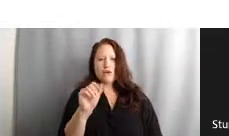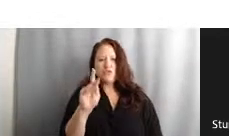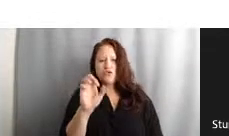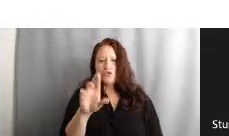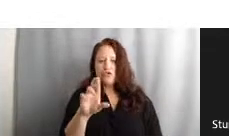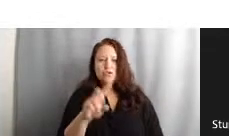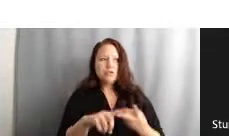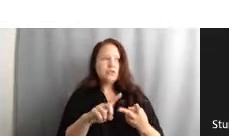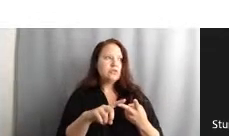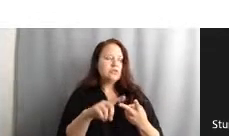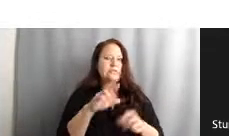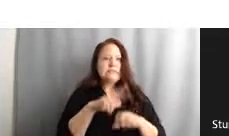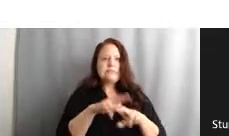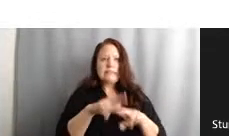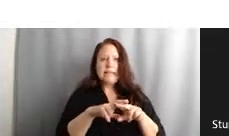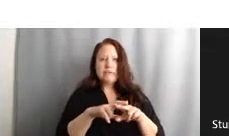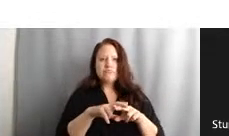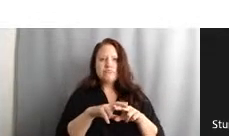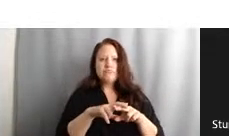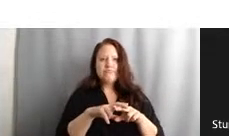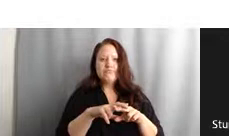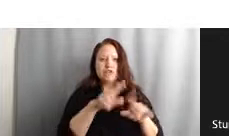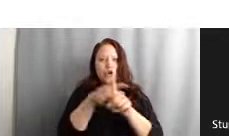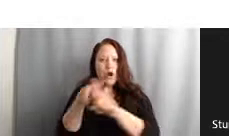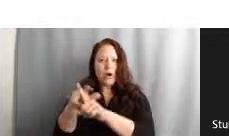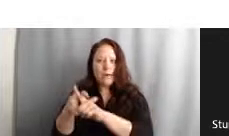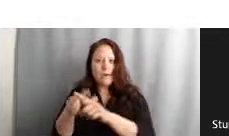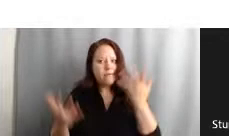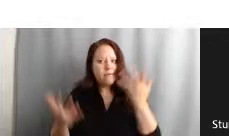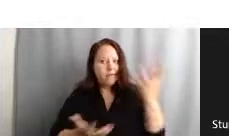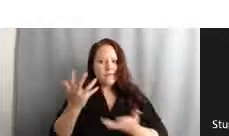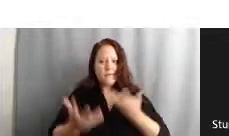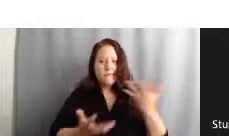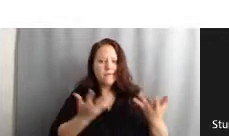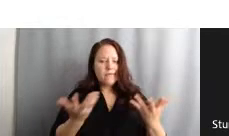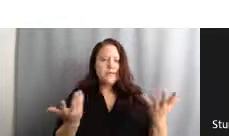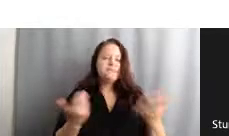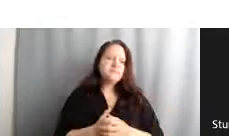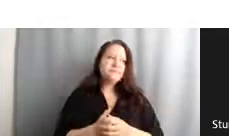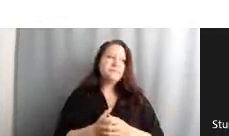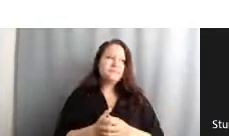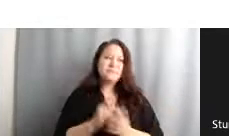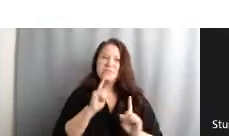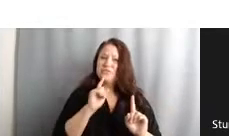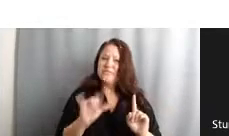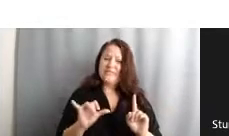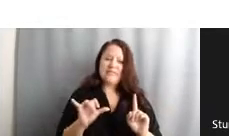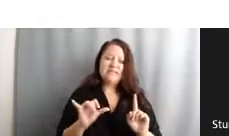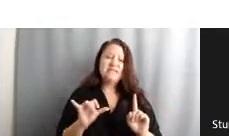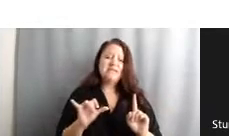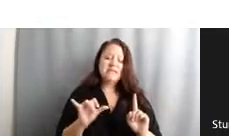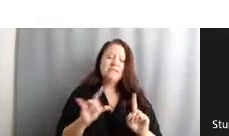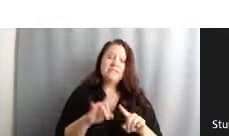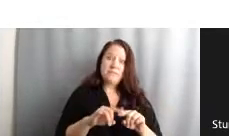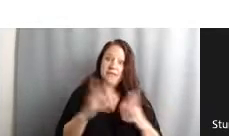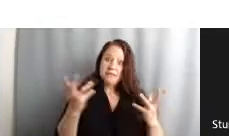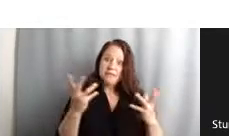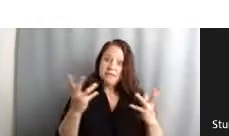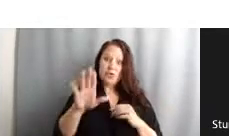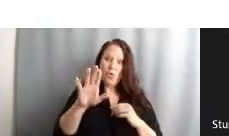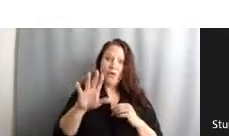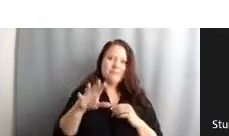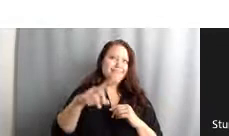are better, right? One better than the other or more helpful. And really this depends on your